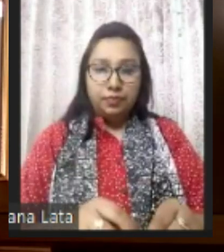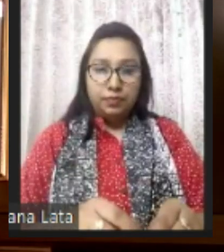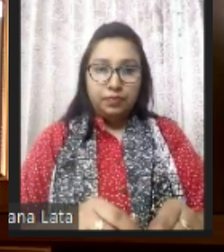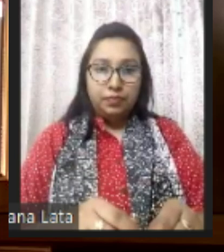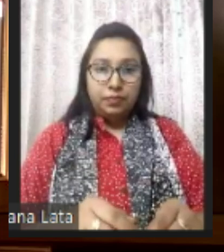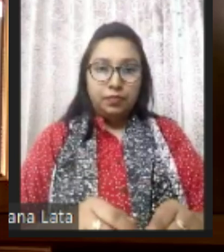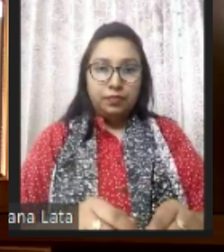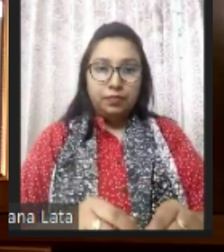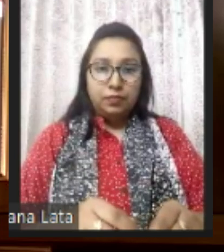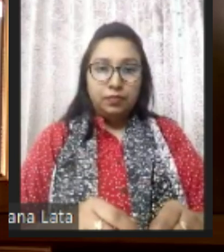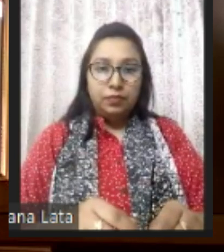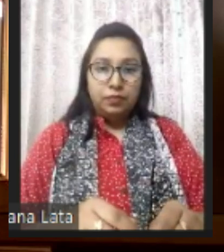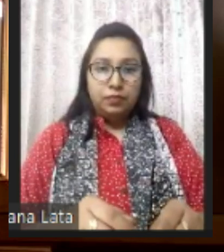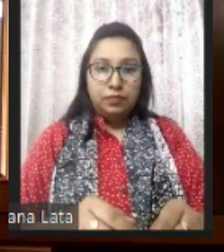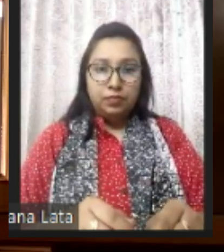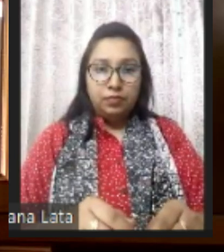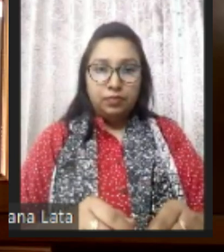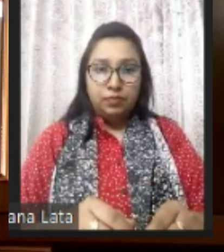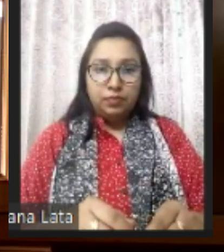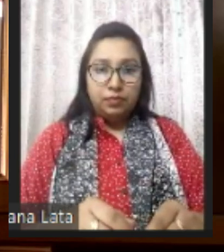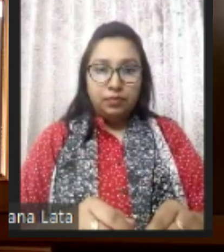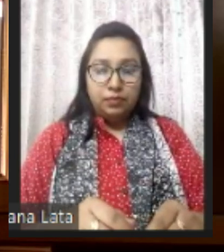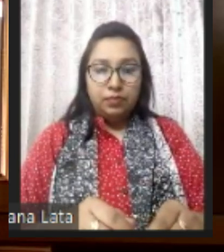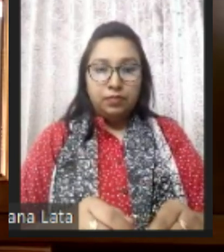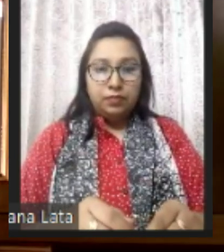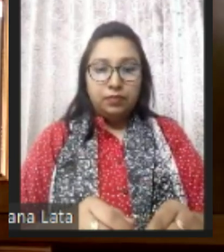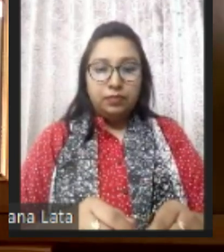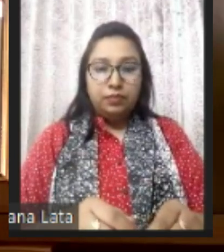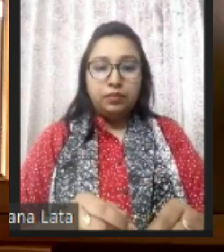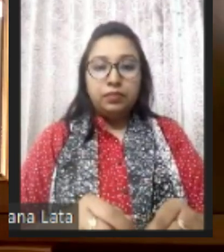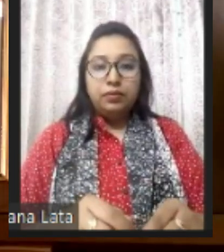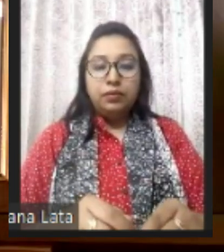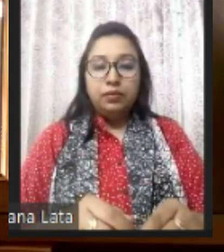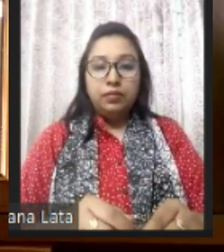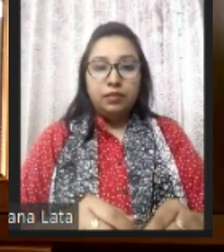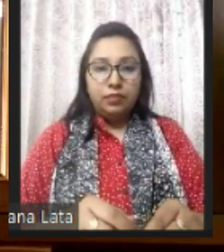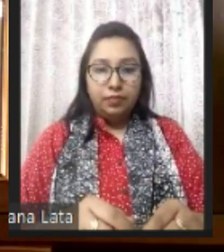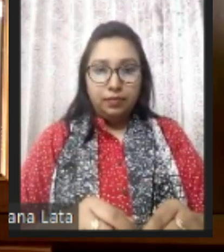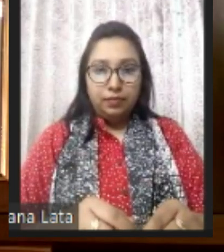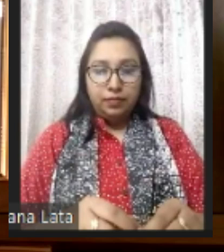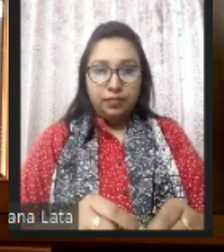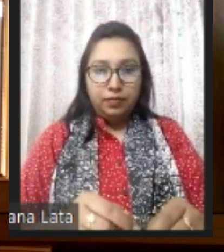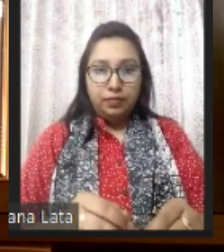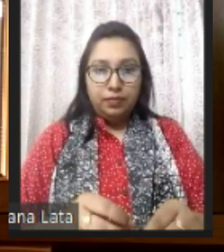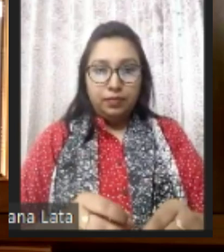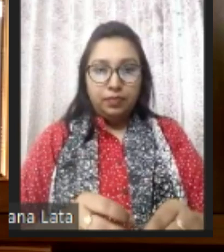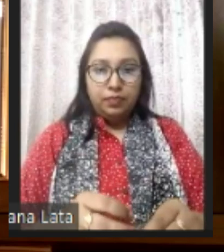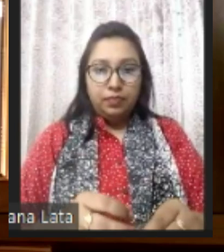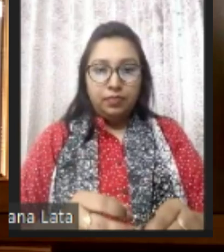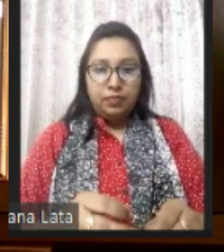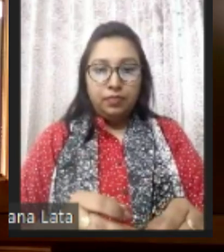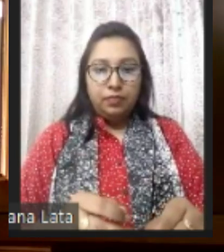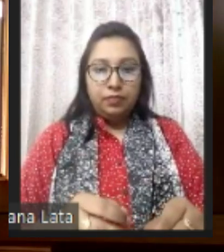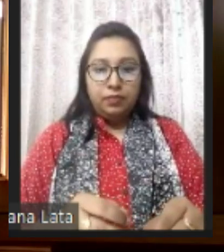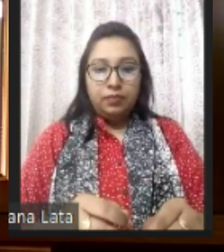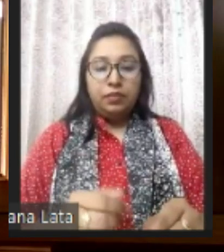our citizen, as a vital member of Smart Bangladesh citizen. At last, I'd like to say it is